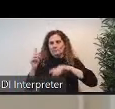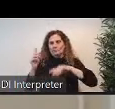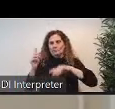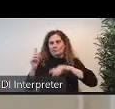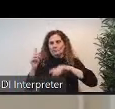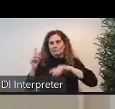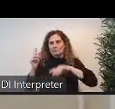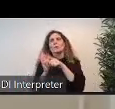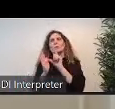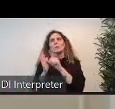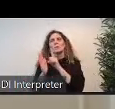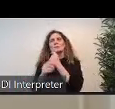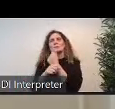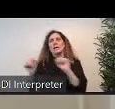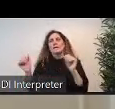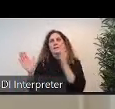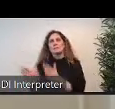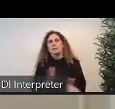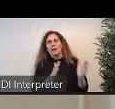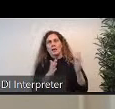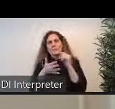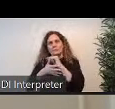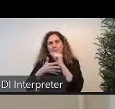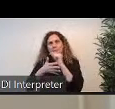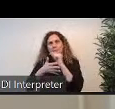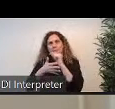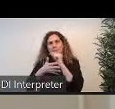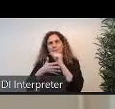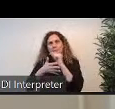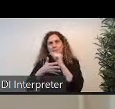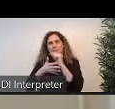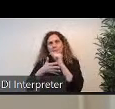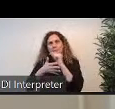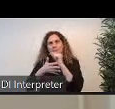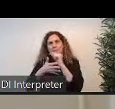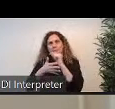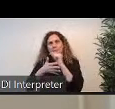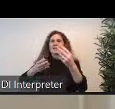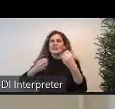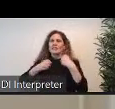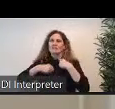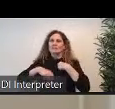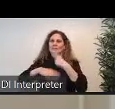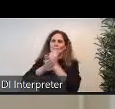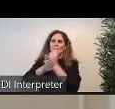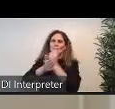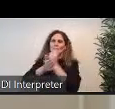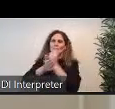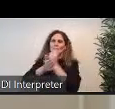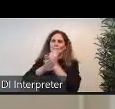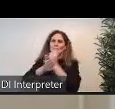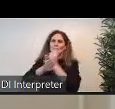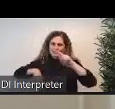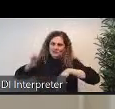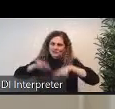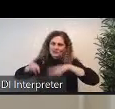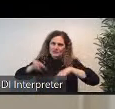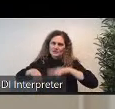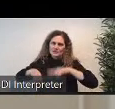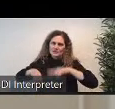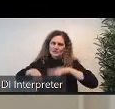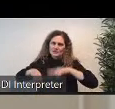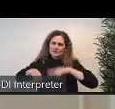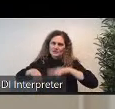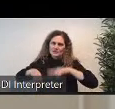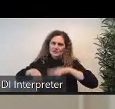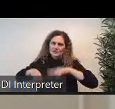now. The process can take up to several weeks, and we've got a lot of people, a lot of organizations that want to have their safety plan reviewed. So my